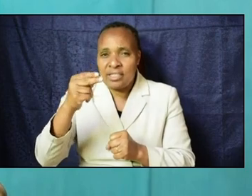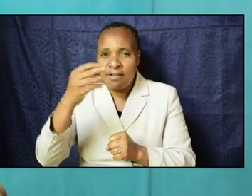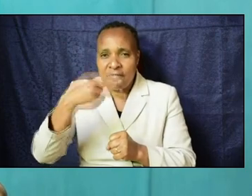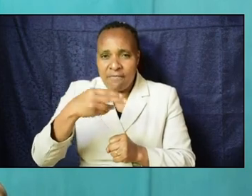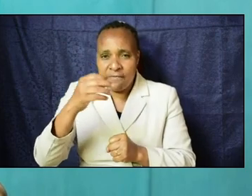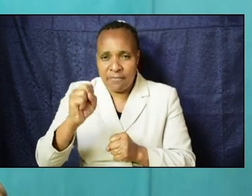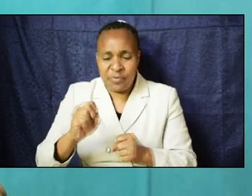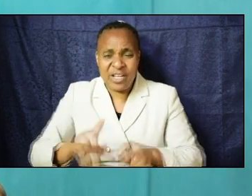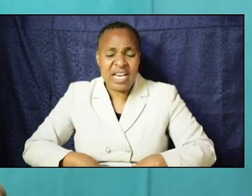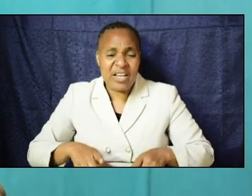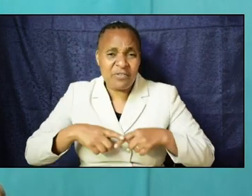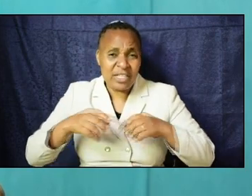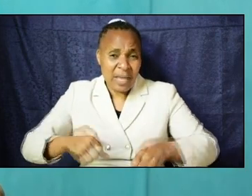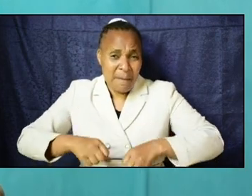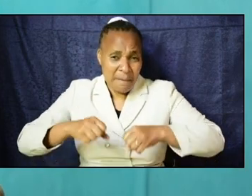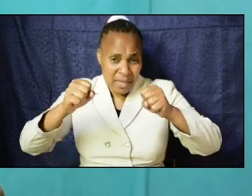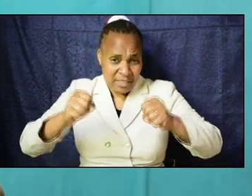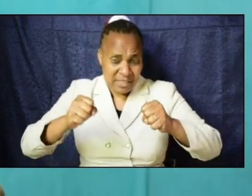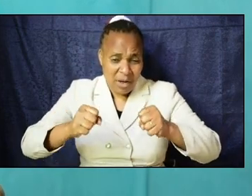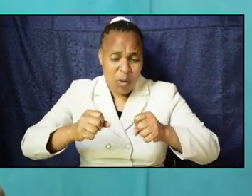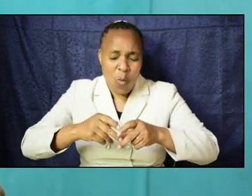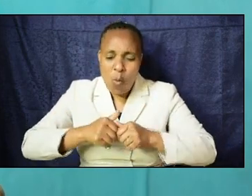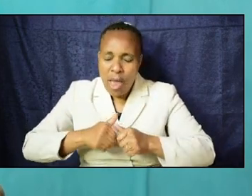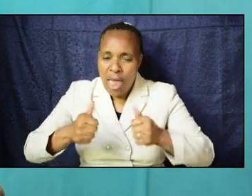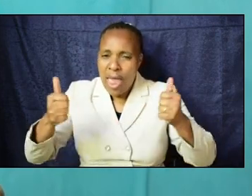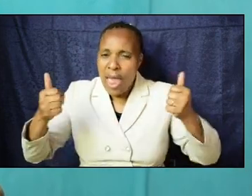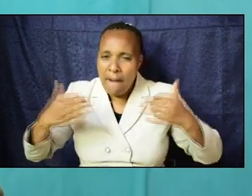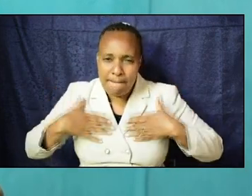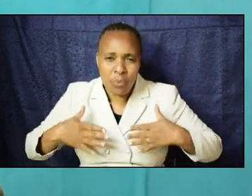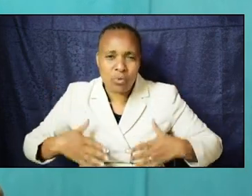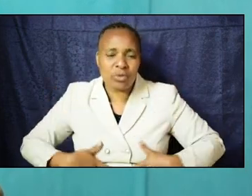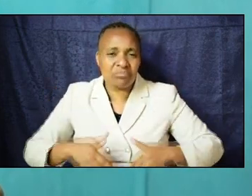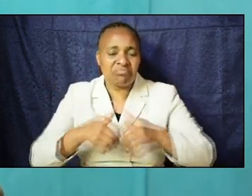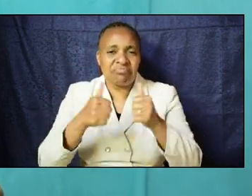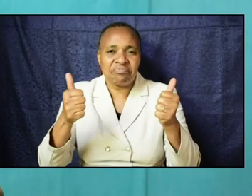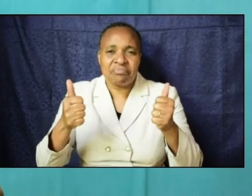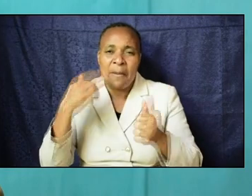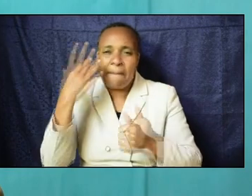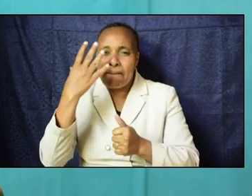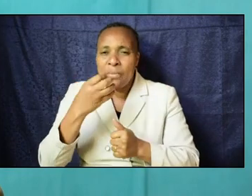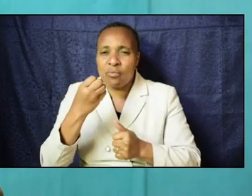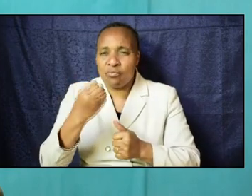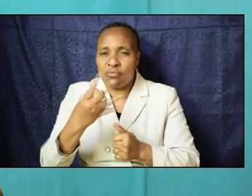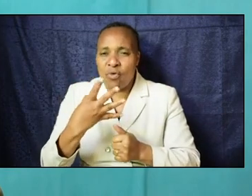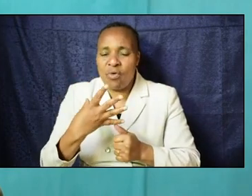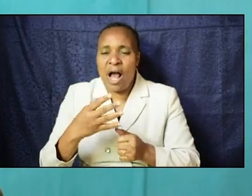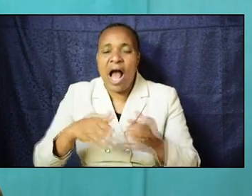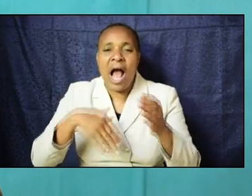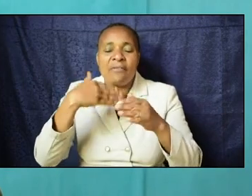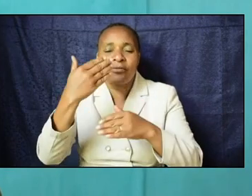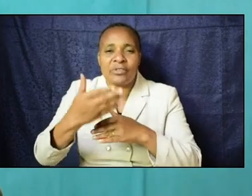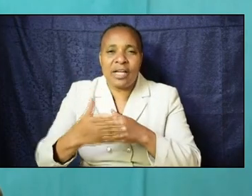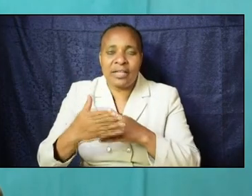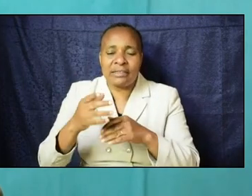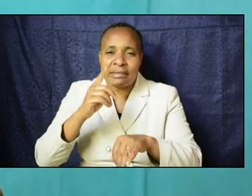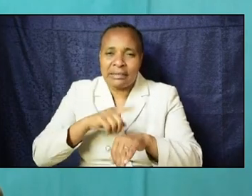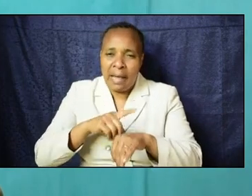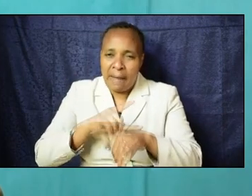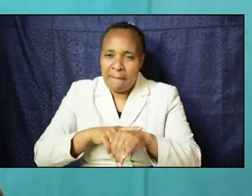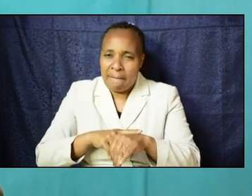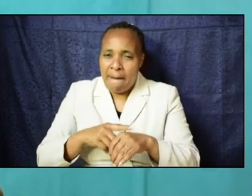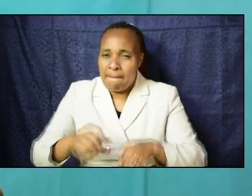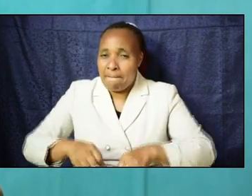Egyptian master. Now, Joseph was well-built and handsome, and after a while, his master's